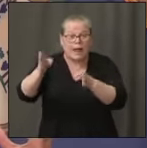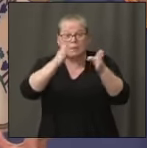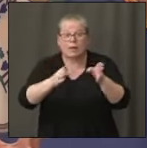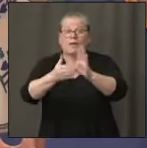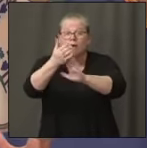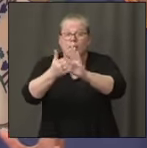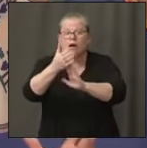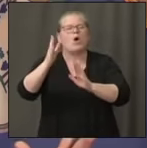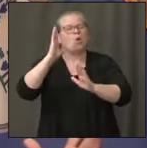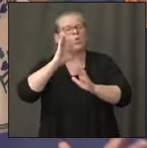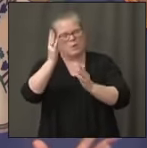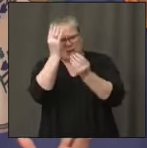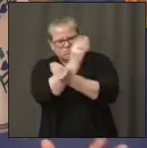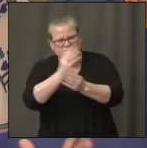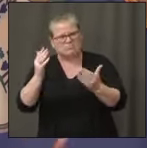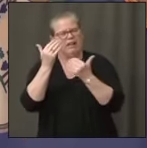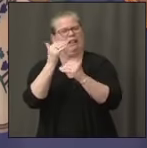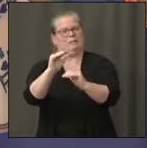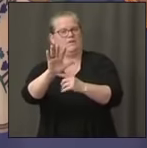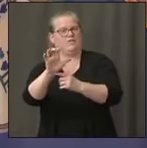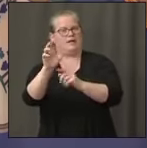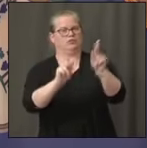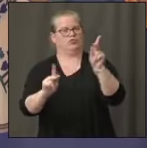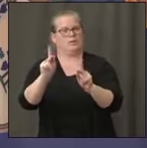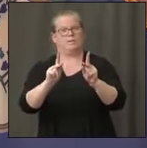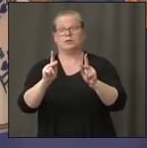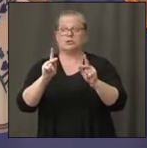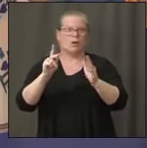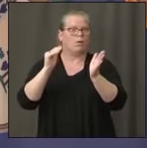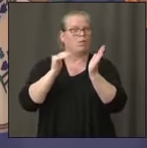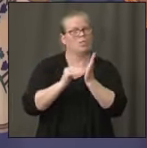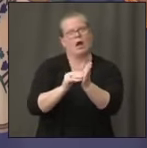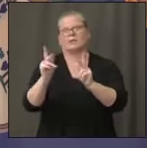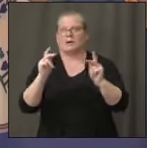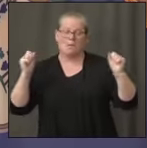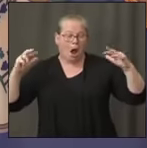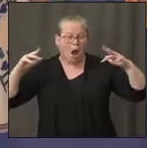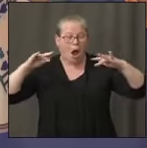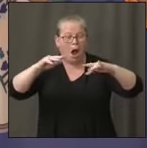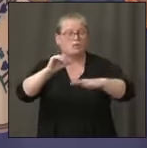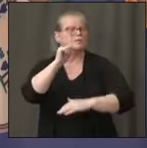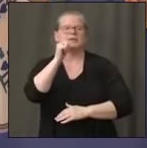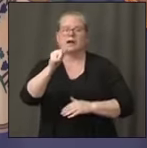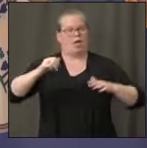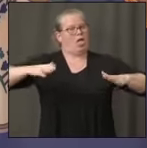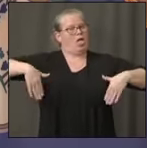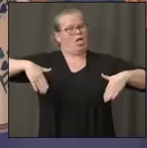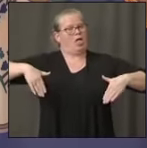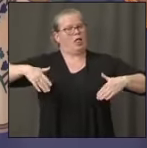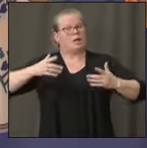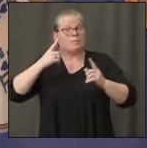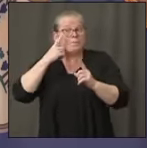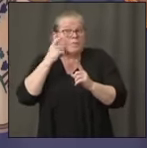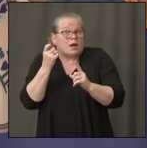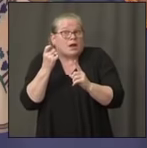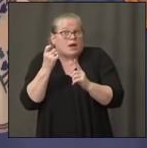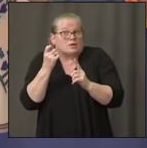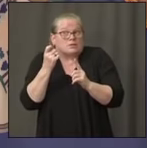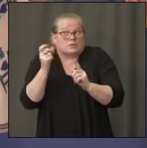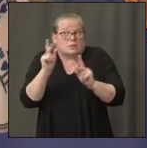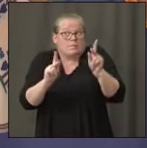500. So we just don't have a big mass gathering there because we're not sure who, if it comes to